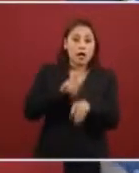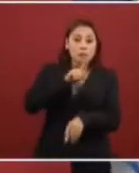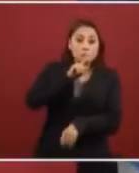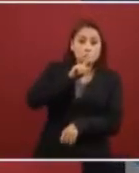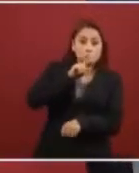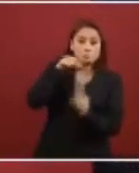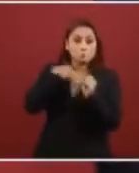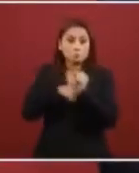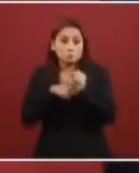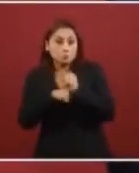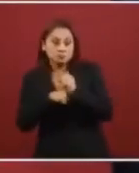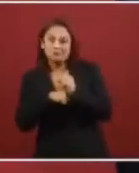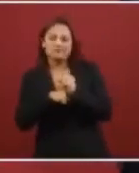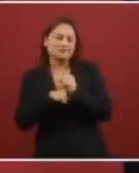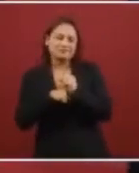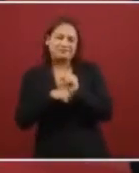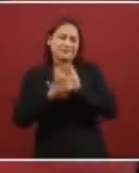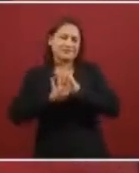Agreements